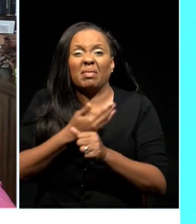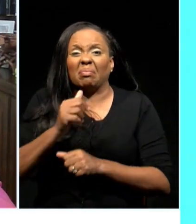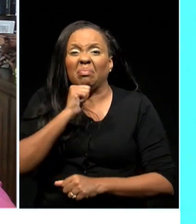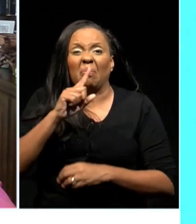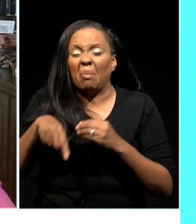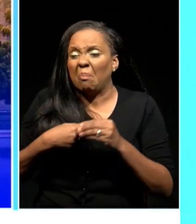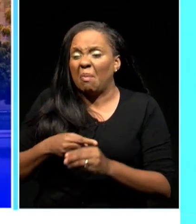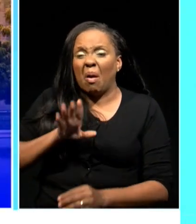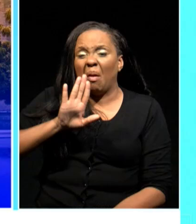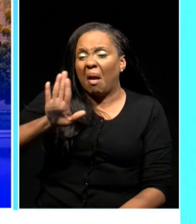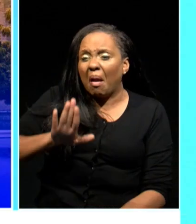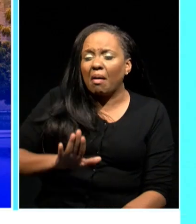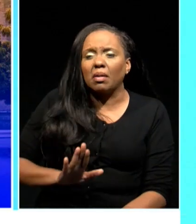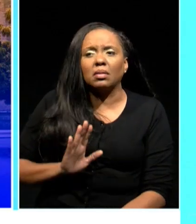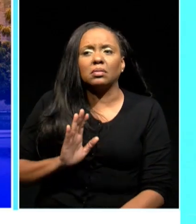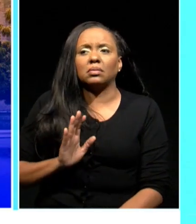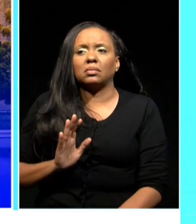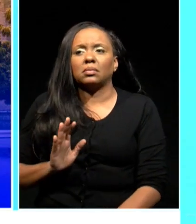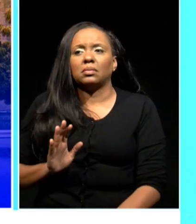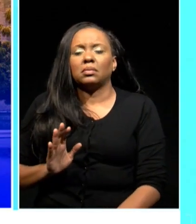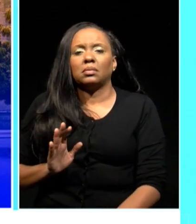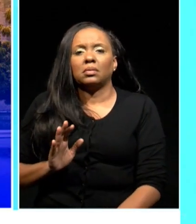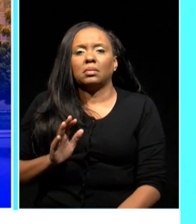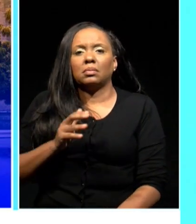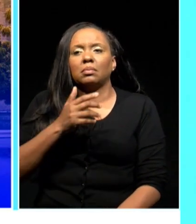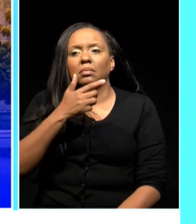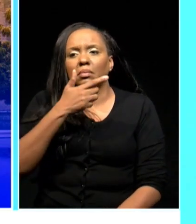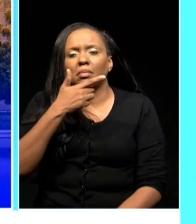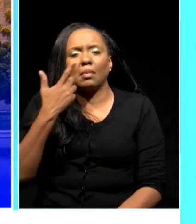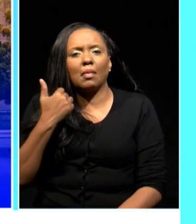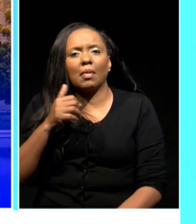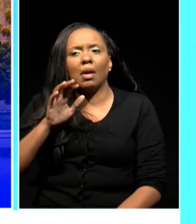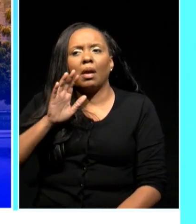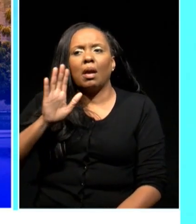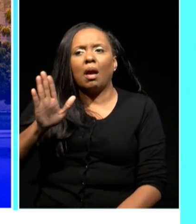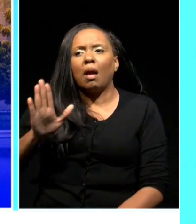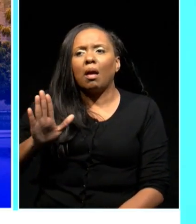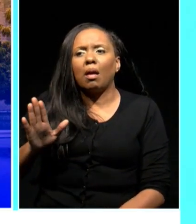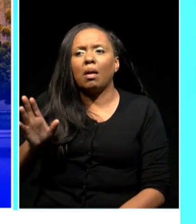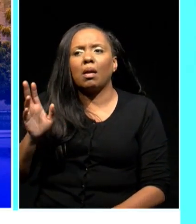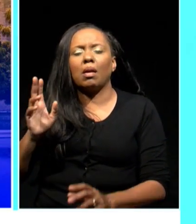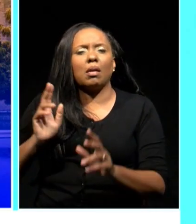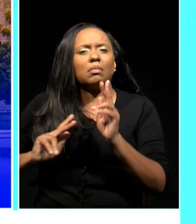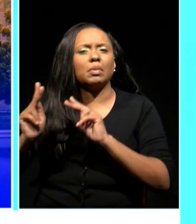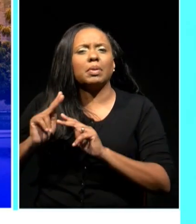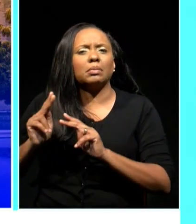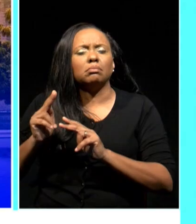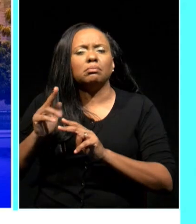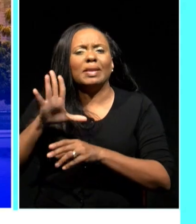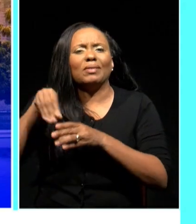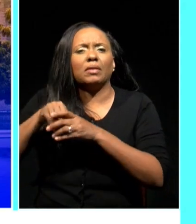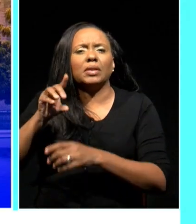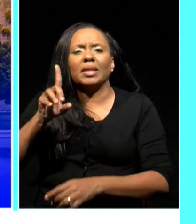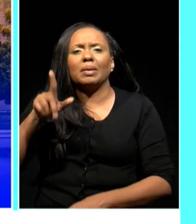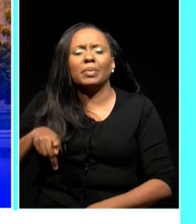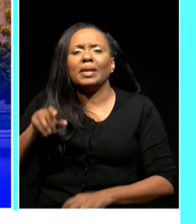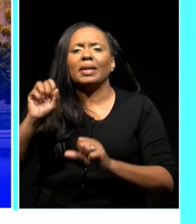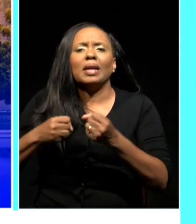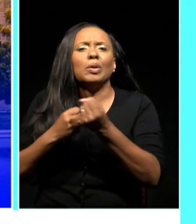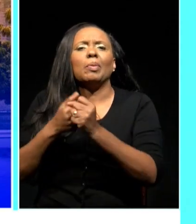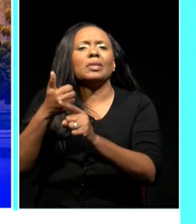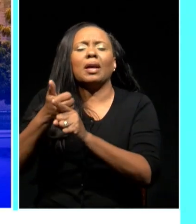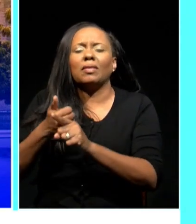she said, because her candidates can stand on their own. But a lot of them were new, so how were they going to stand Yeah, on their yeah. own?